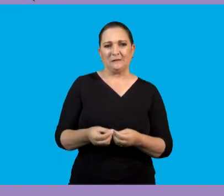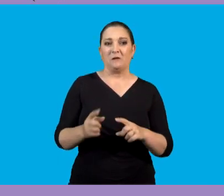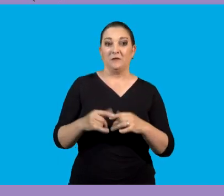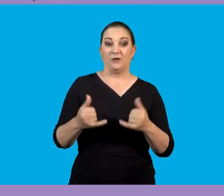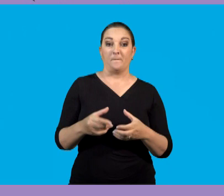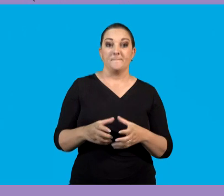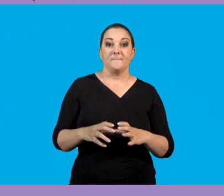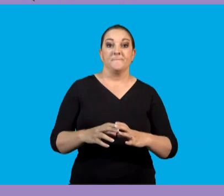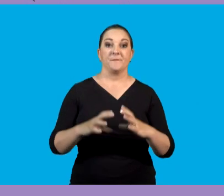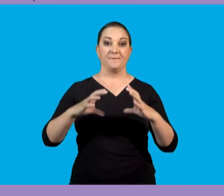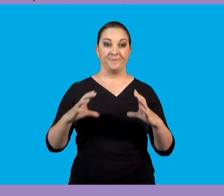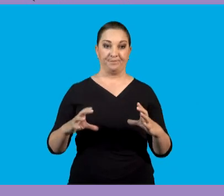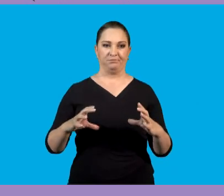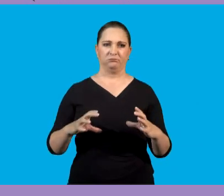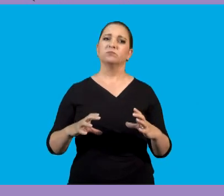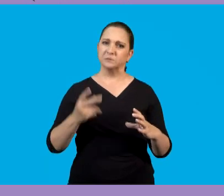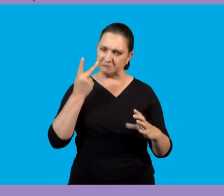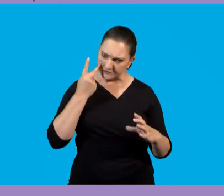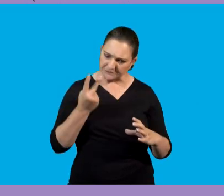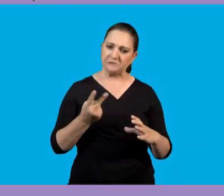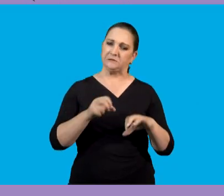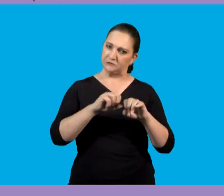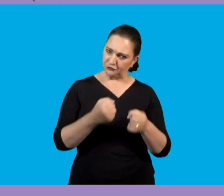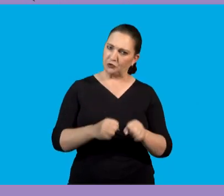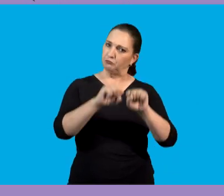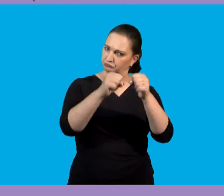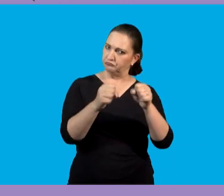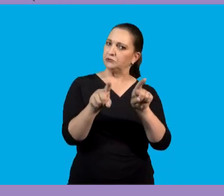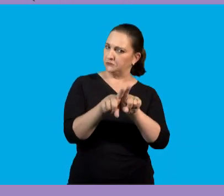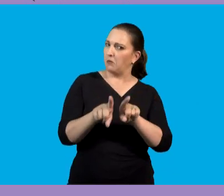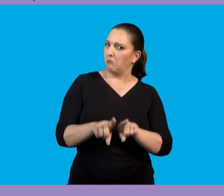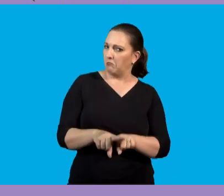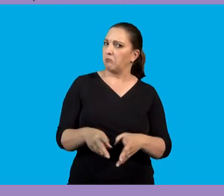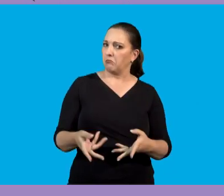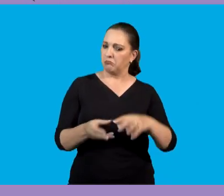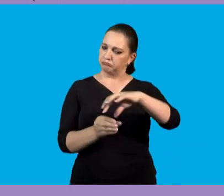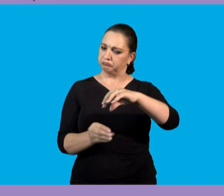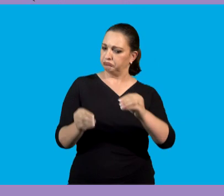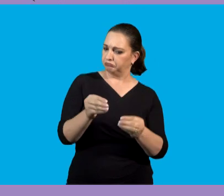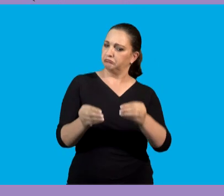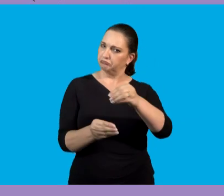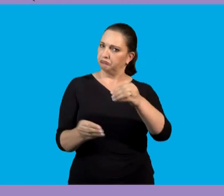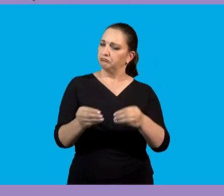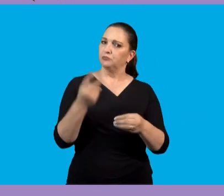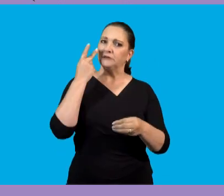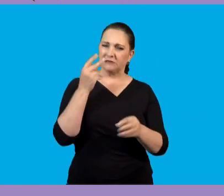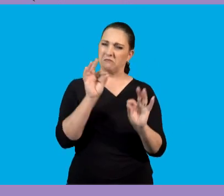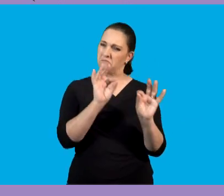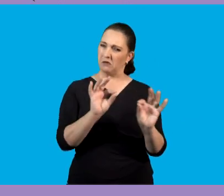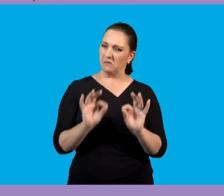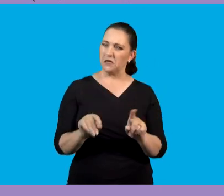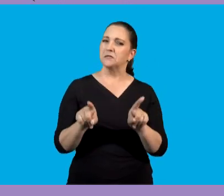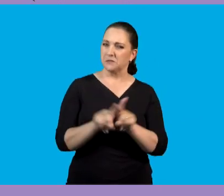a bigger version. So we can see that they are the same shape. If we were to rotate them, they would